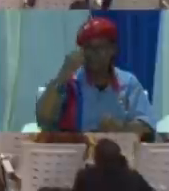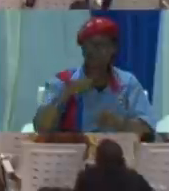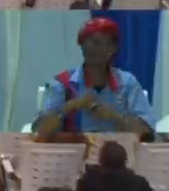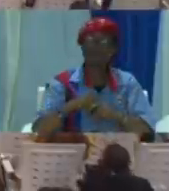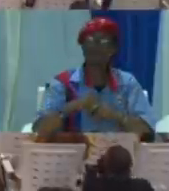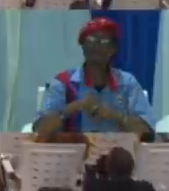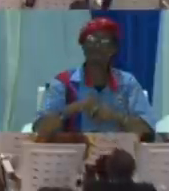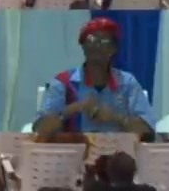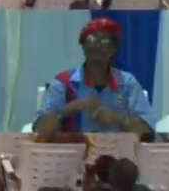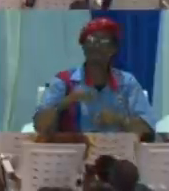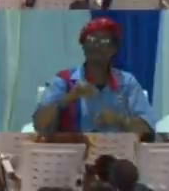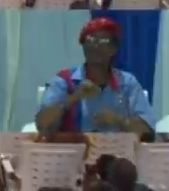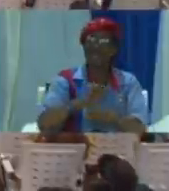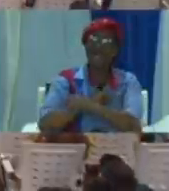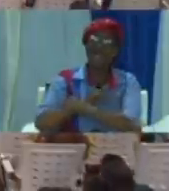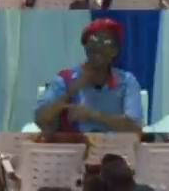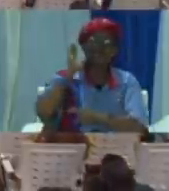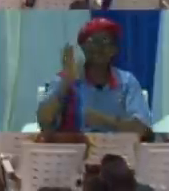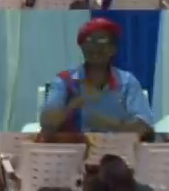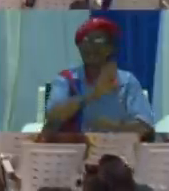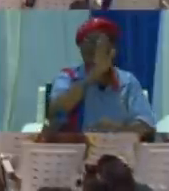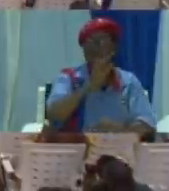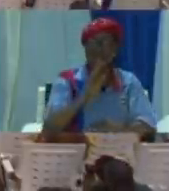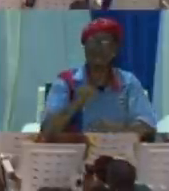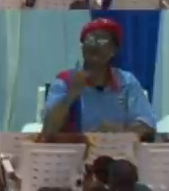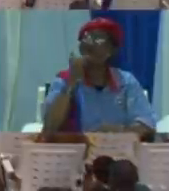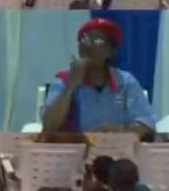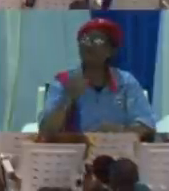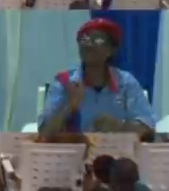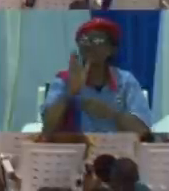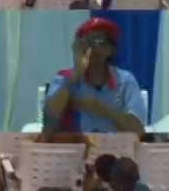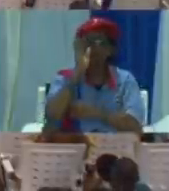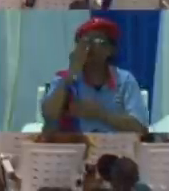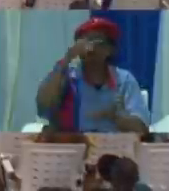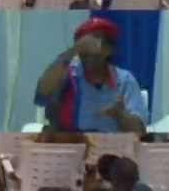will never offend God again.